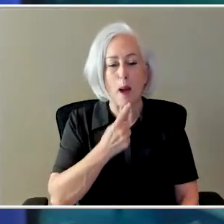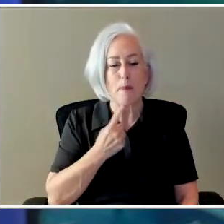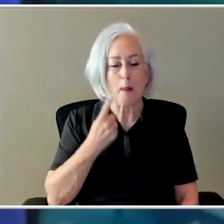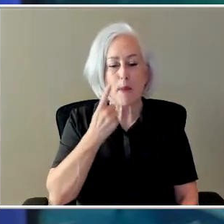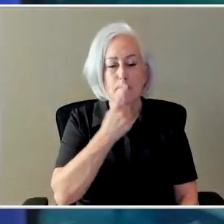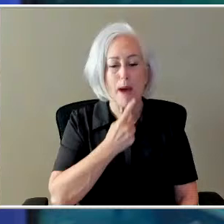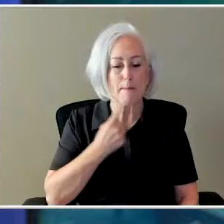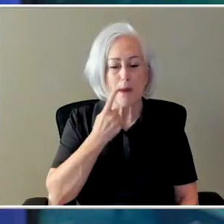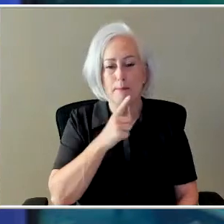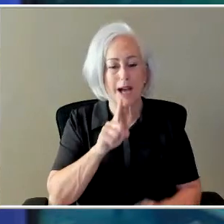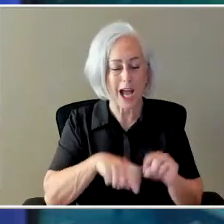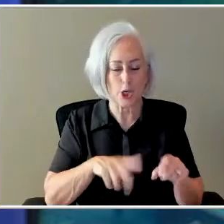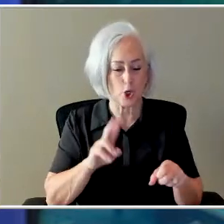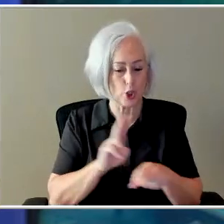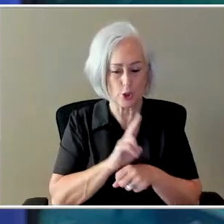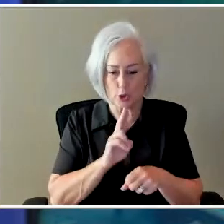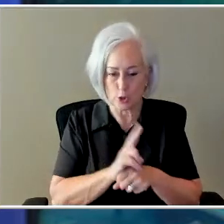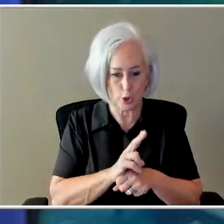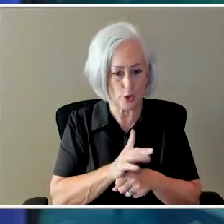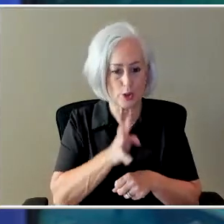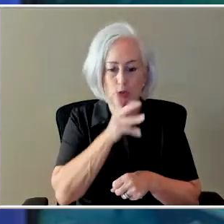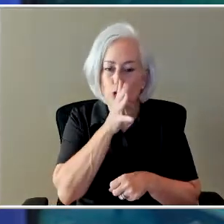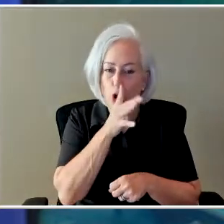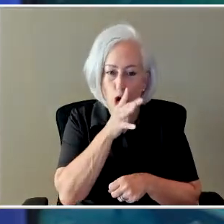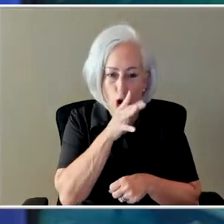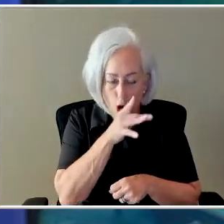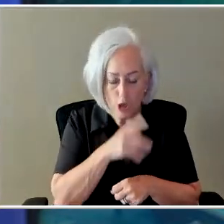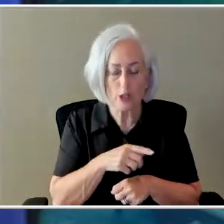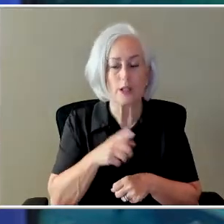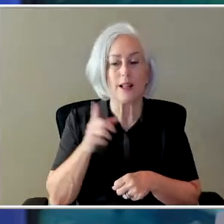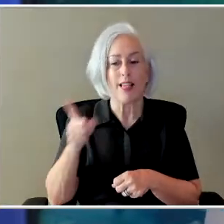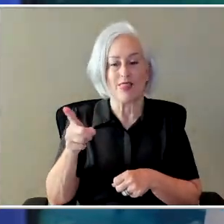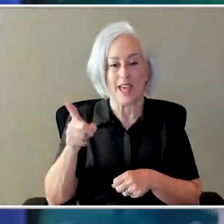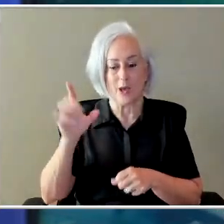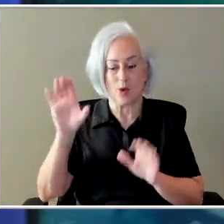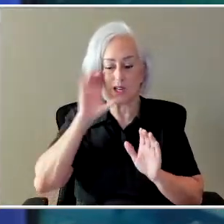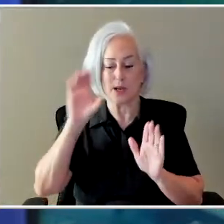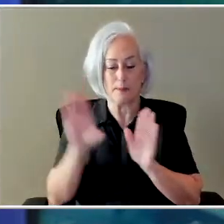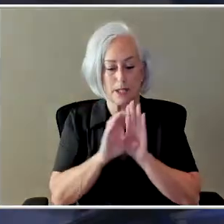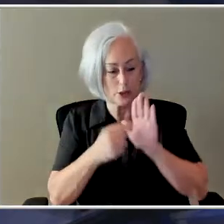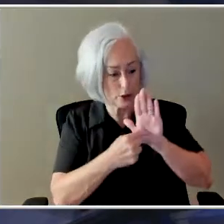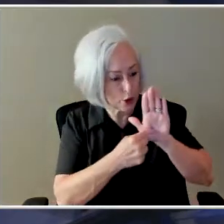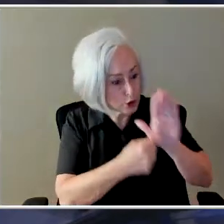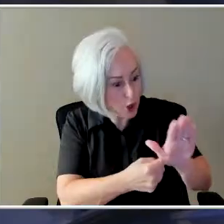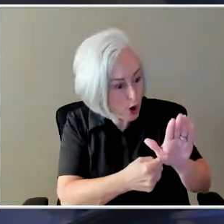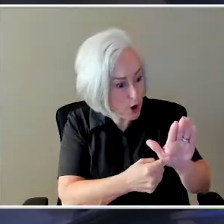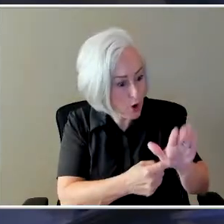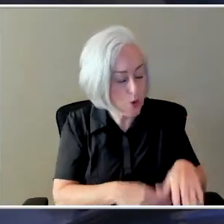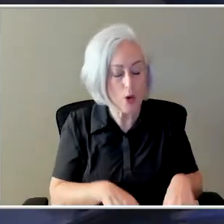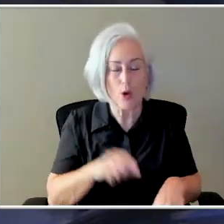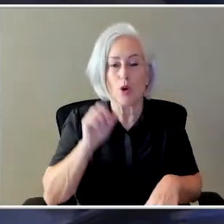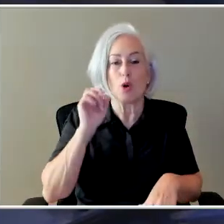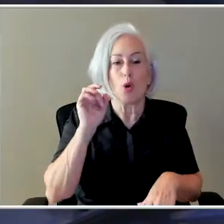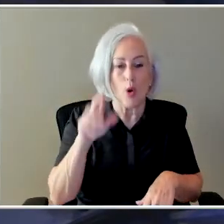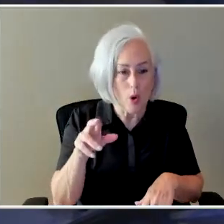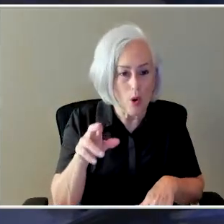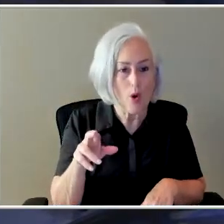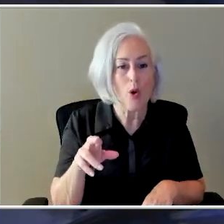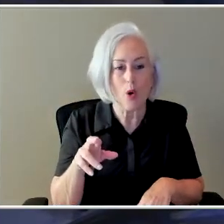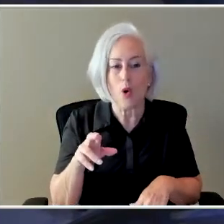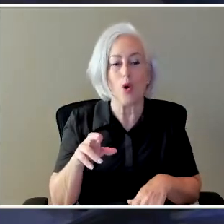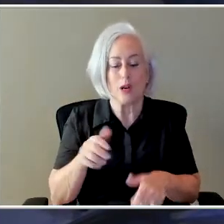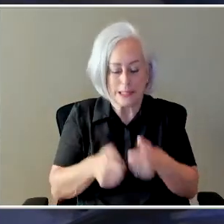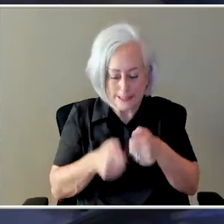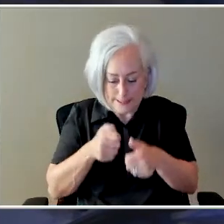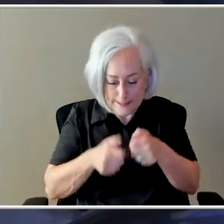used apps on the phone and pictures, and it was still very frustrating for me. We're not good at reading lips or playing charades. It was a very